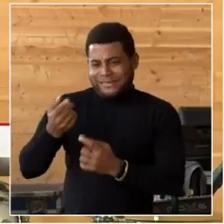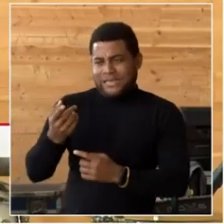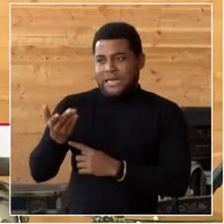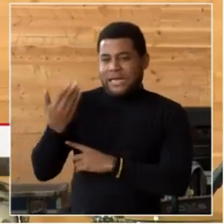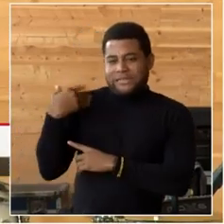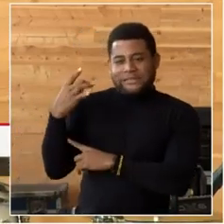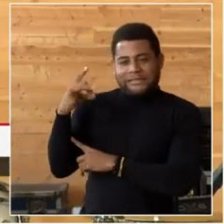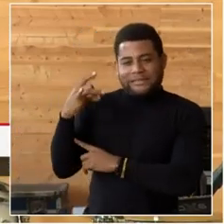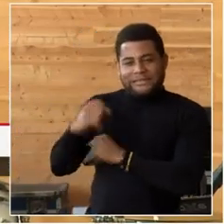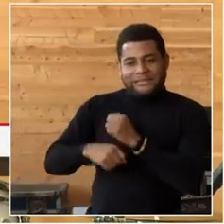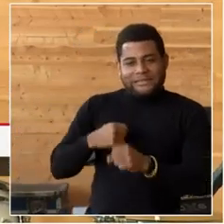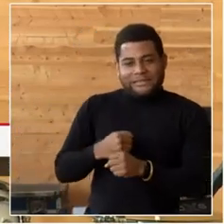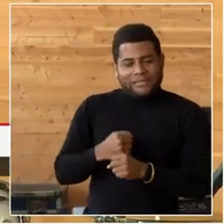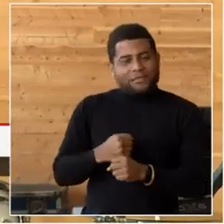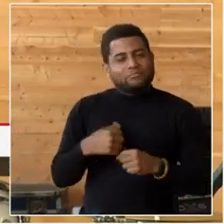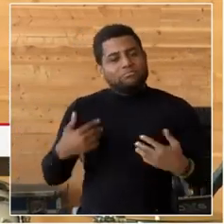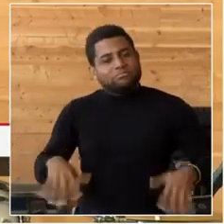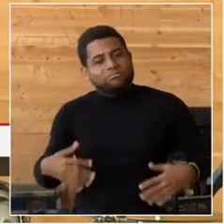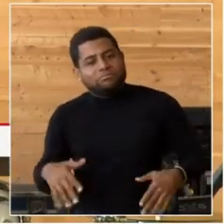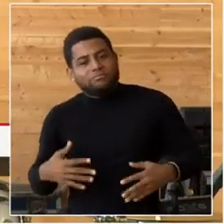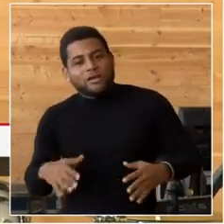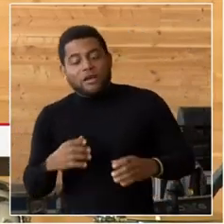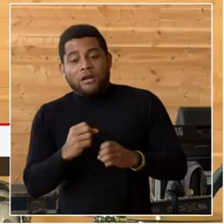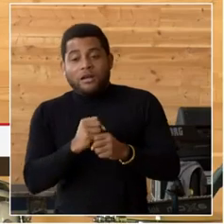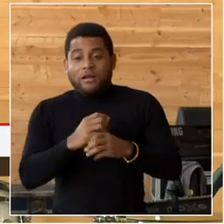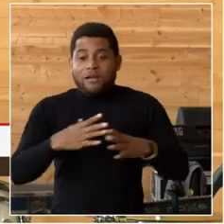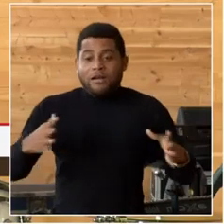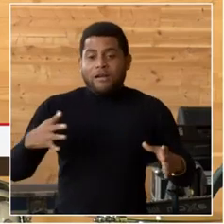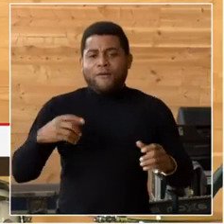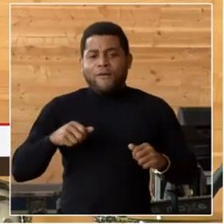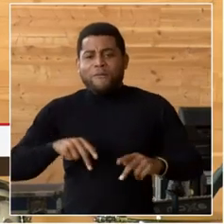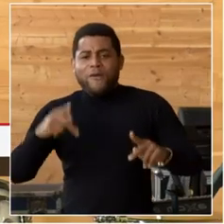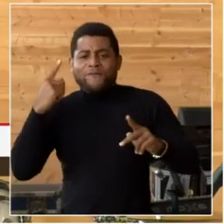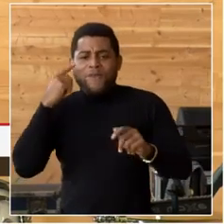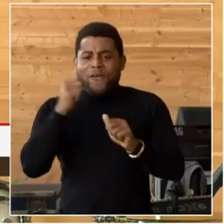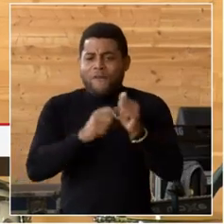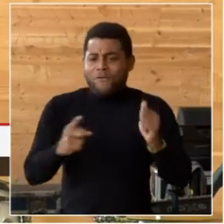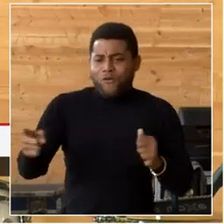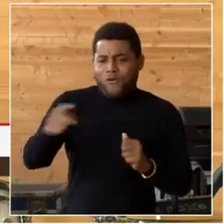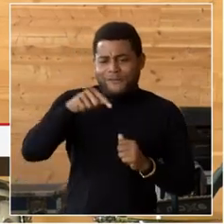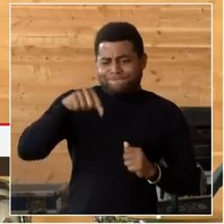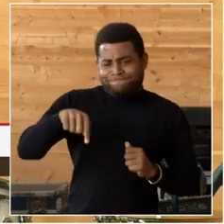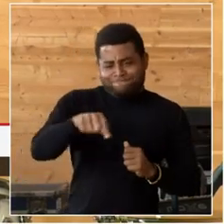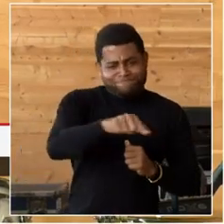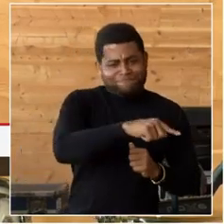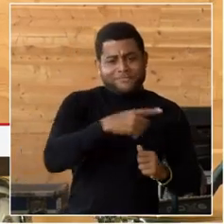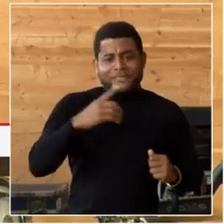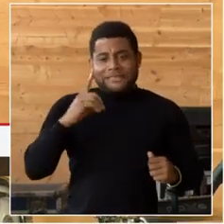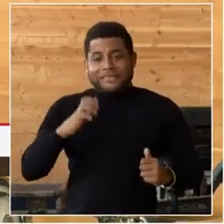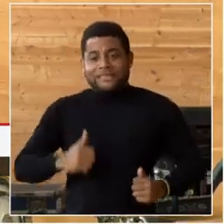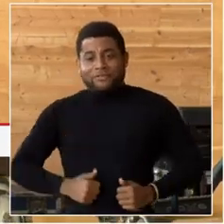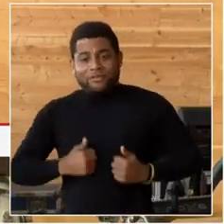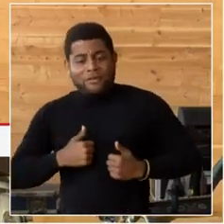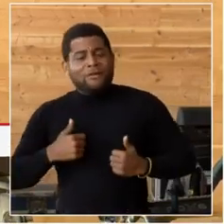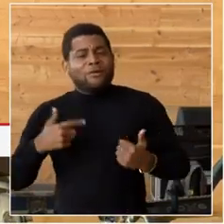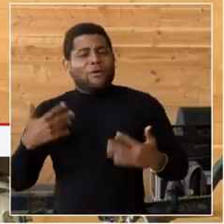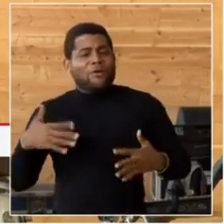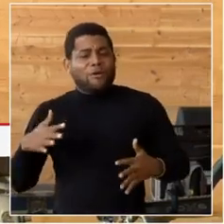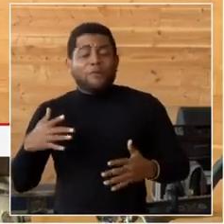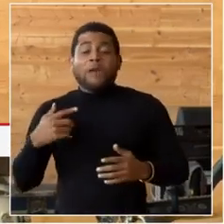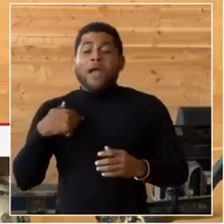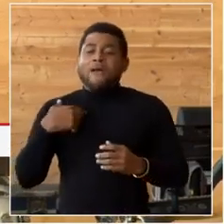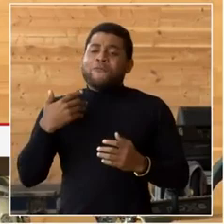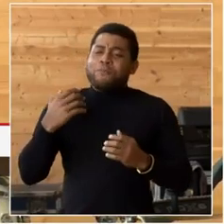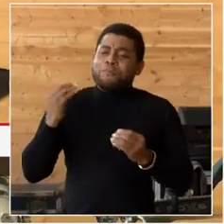grow opportunity for every single DC resident. I'm proud of what we've done, but there's so much more